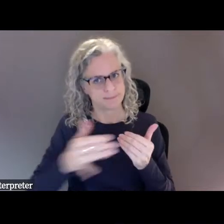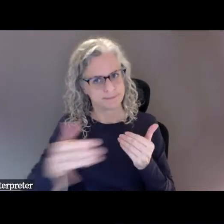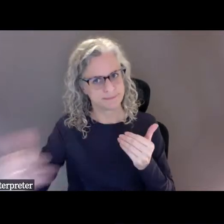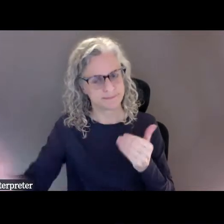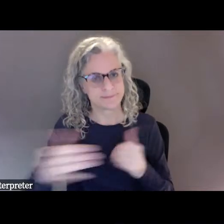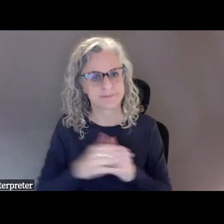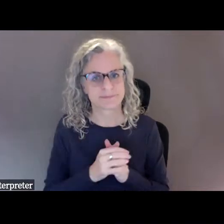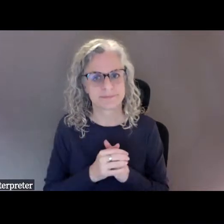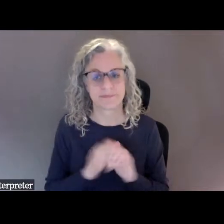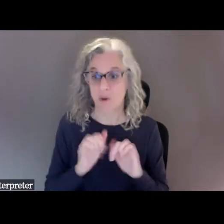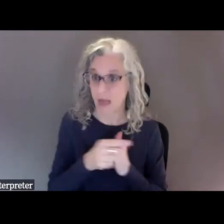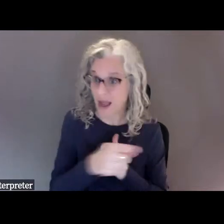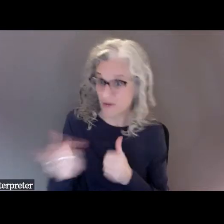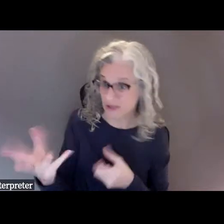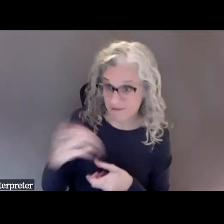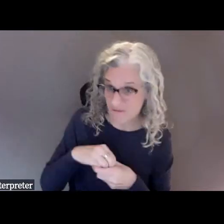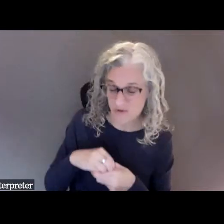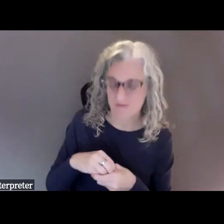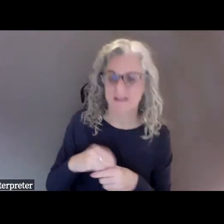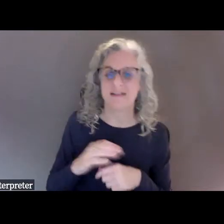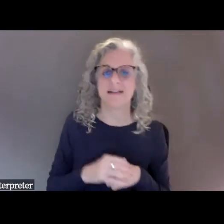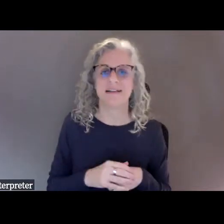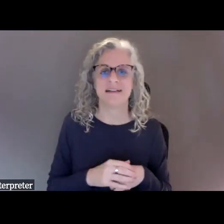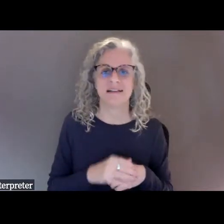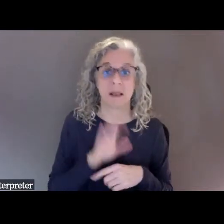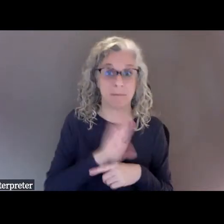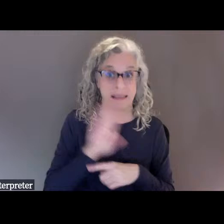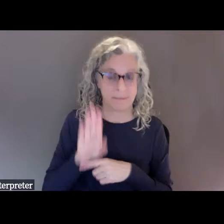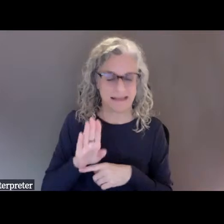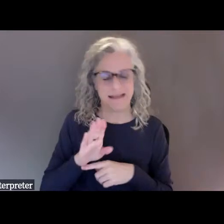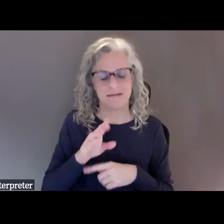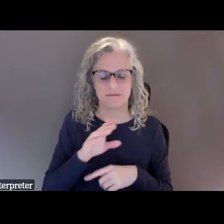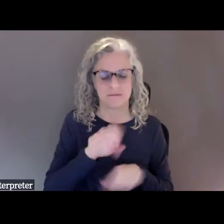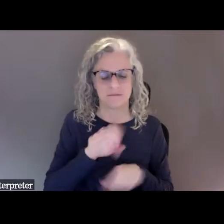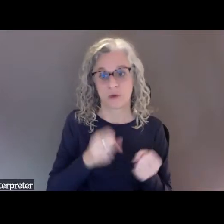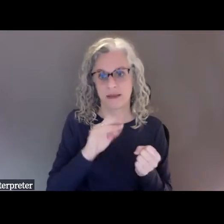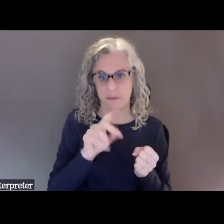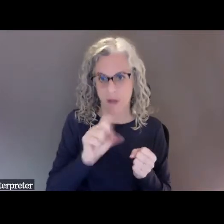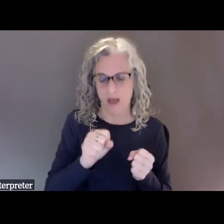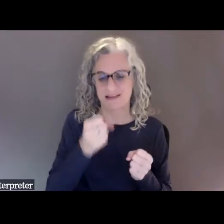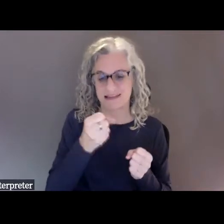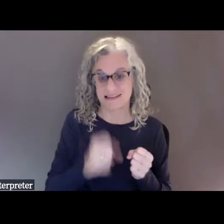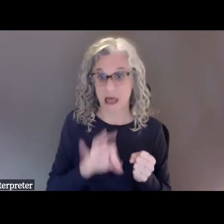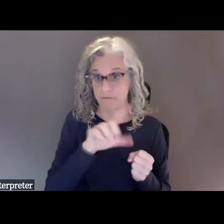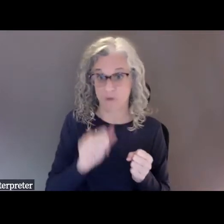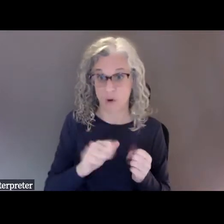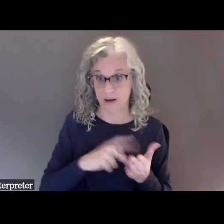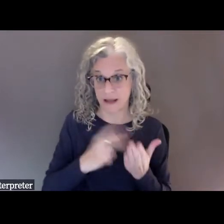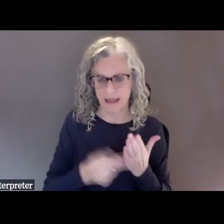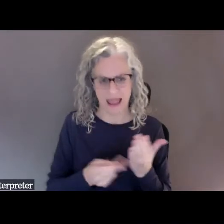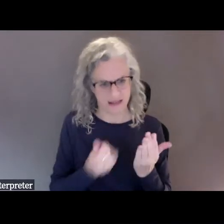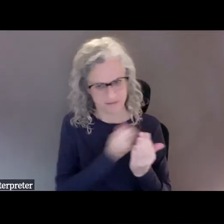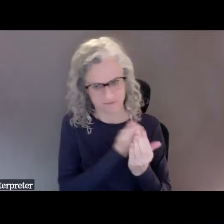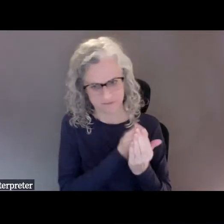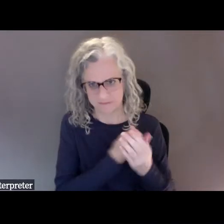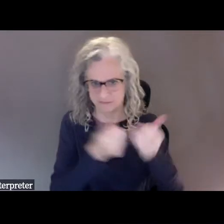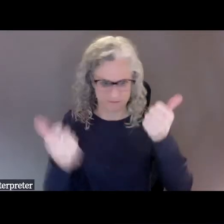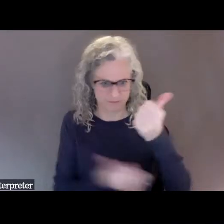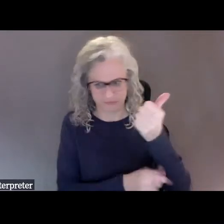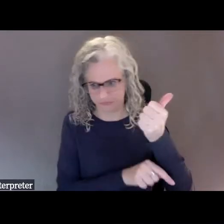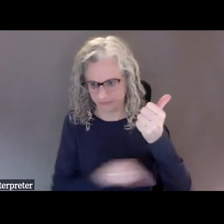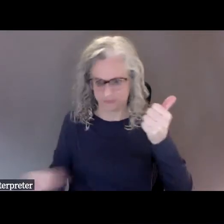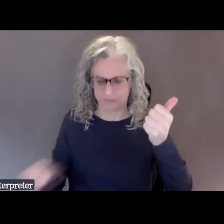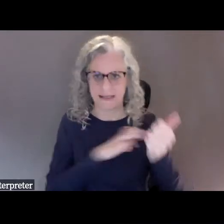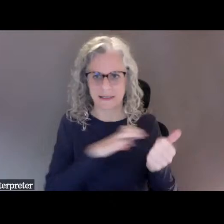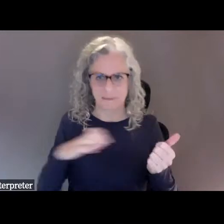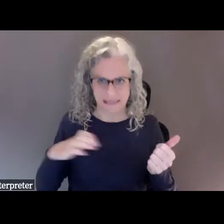plug in. So the Break the Bonds South Florida campaign has a bunch of committees. It takes a powerhouse team to make this